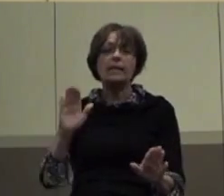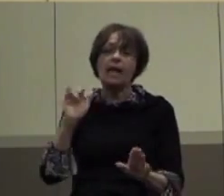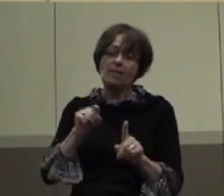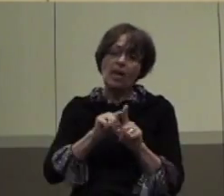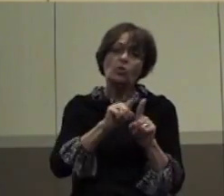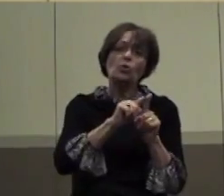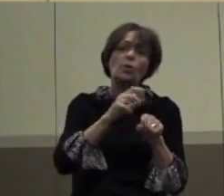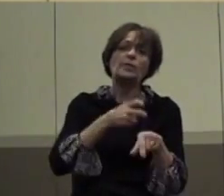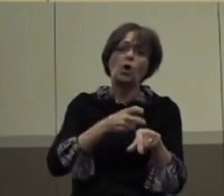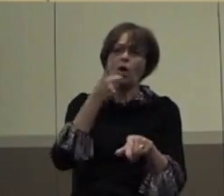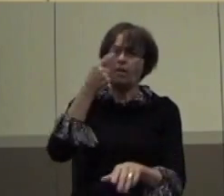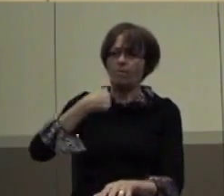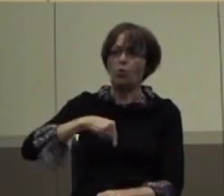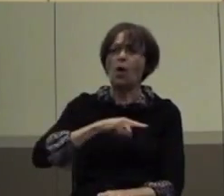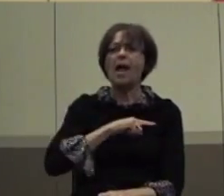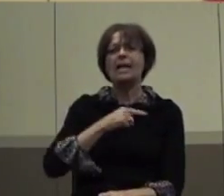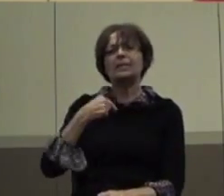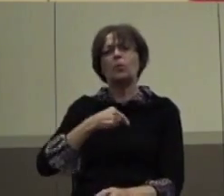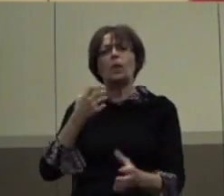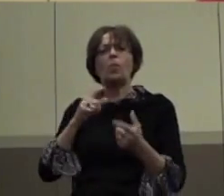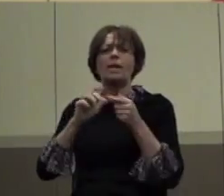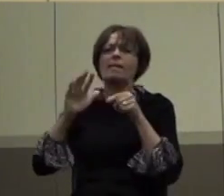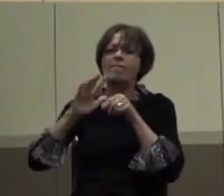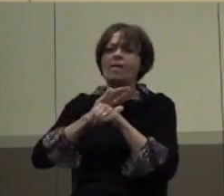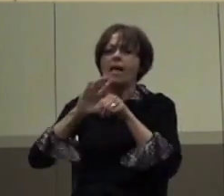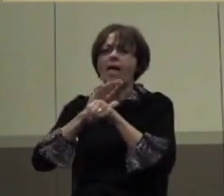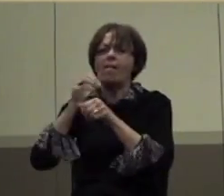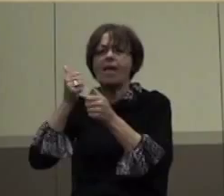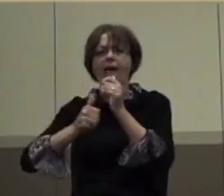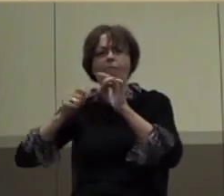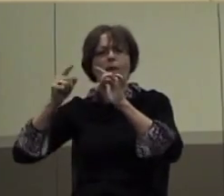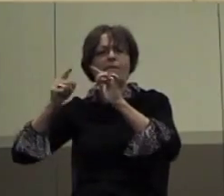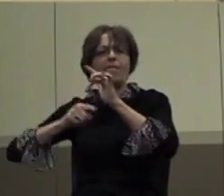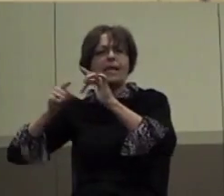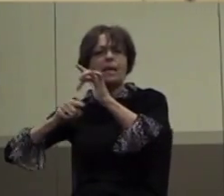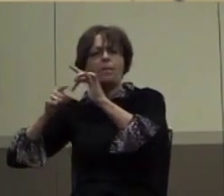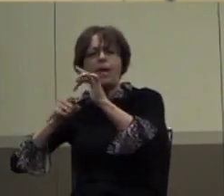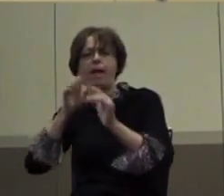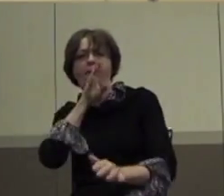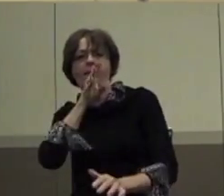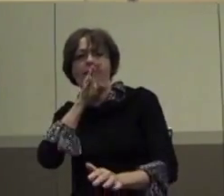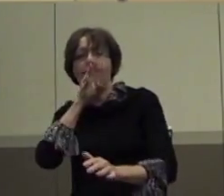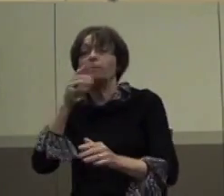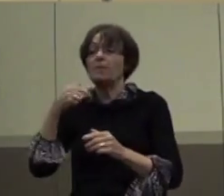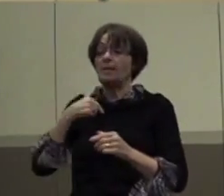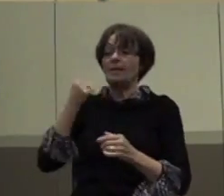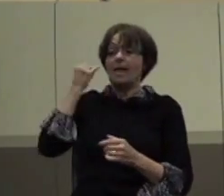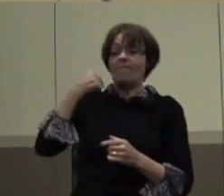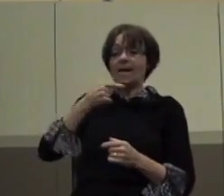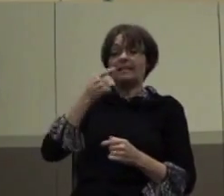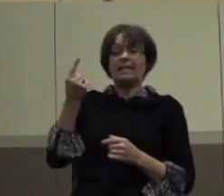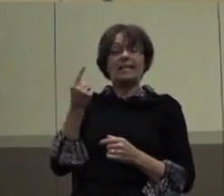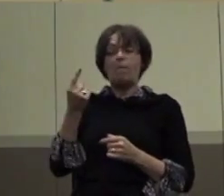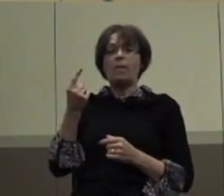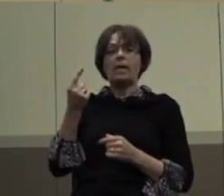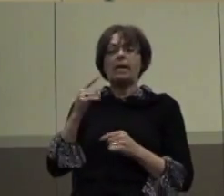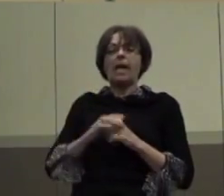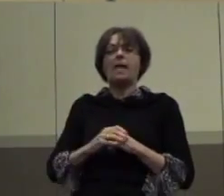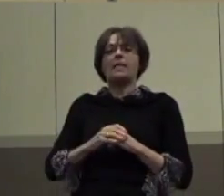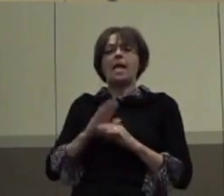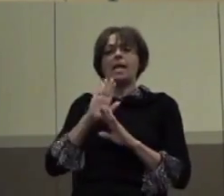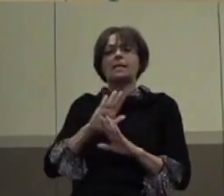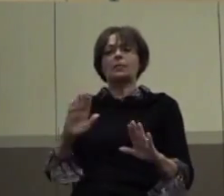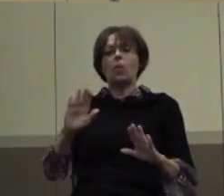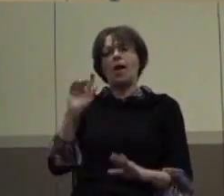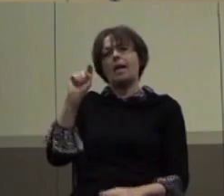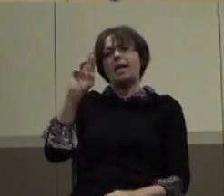for us. We like to fill every vacant minute. So if all of a sudden I say something and it's just quiet, and Tracy